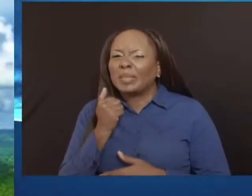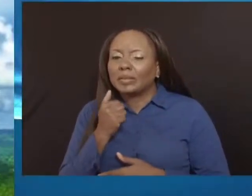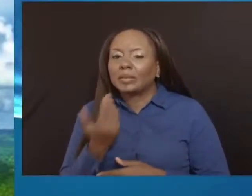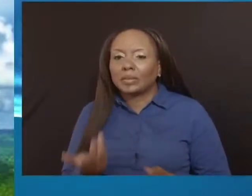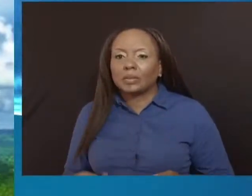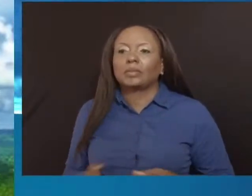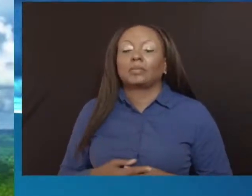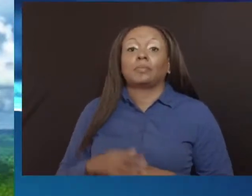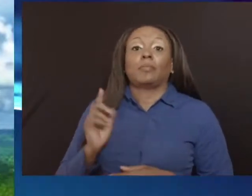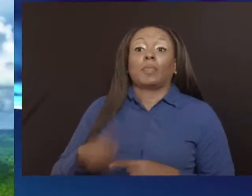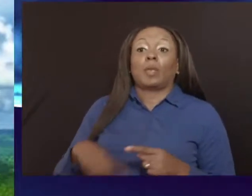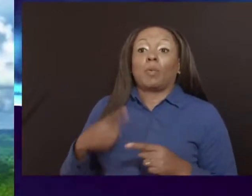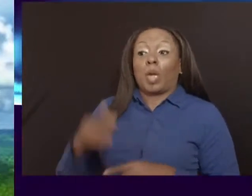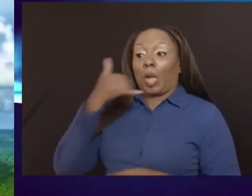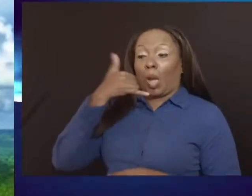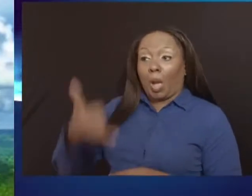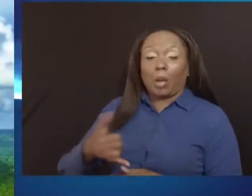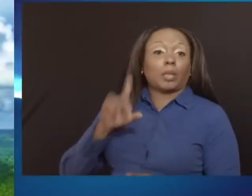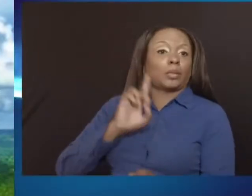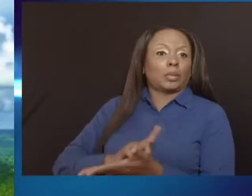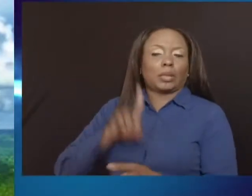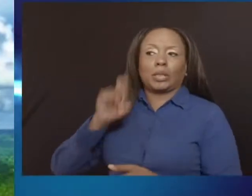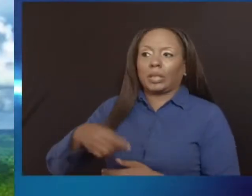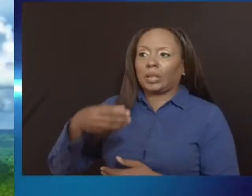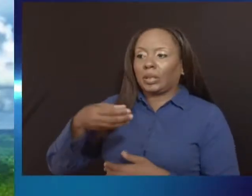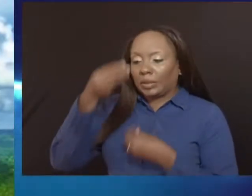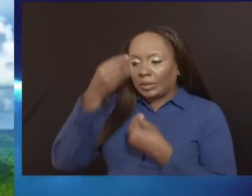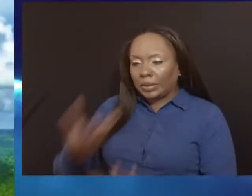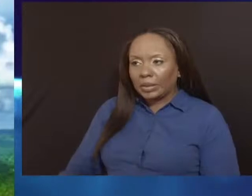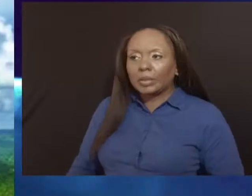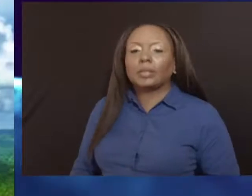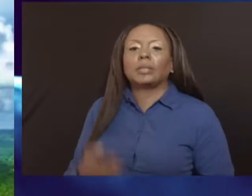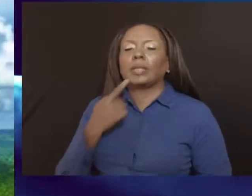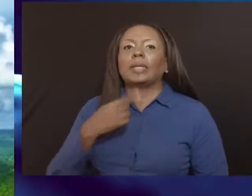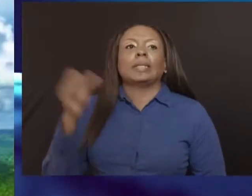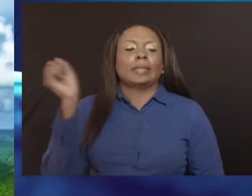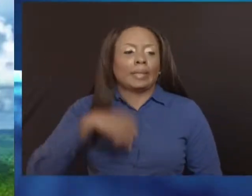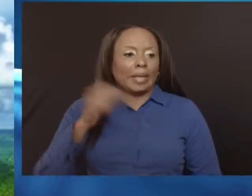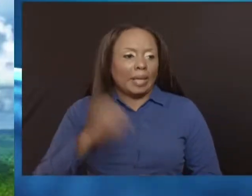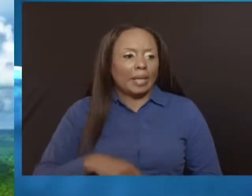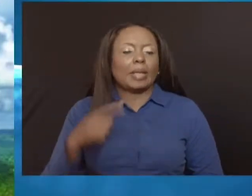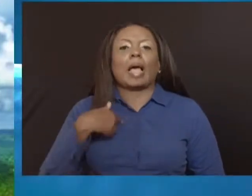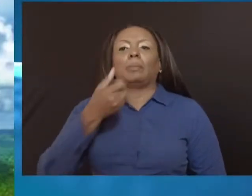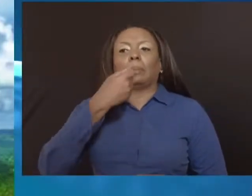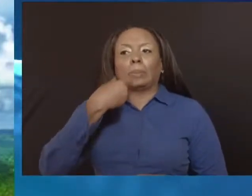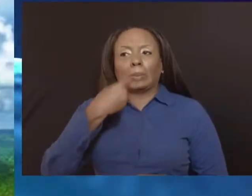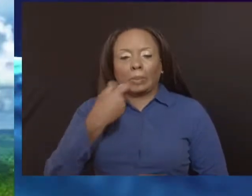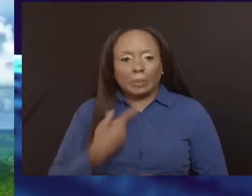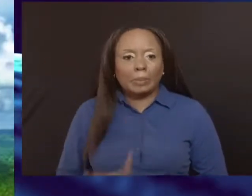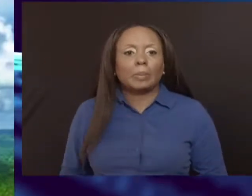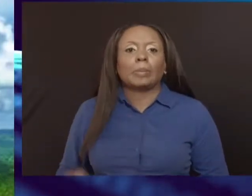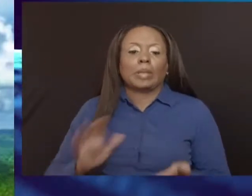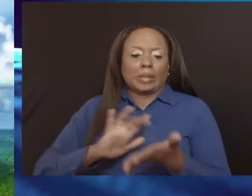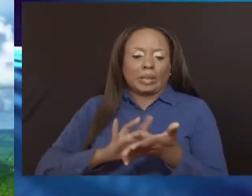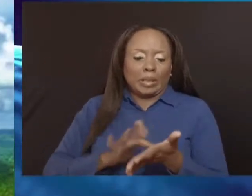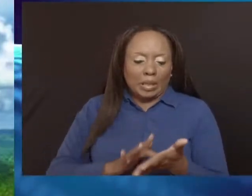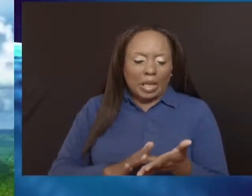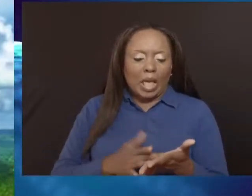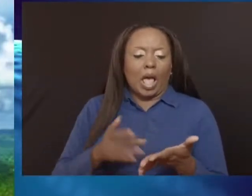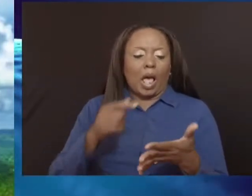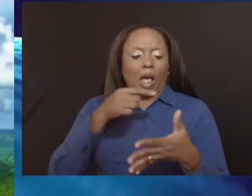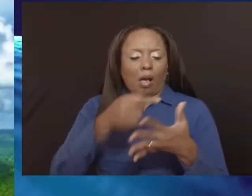when we call to triage that essentially, yes, I am taking some medications and these are what the medications